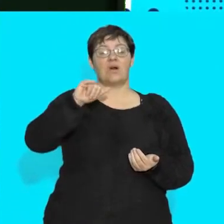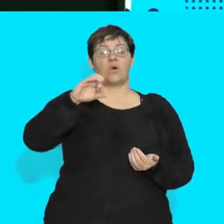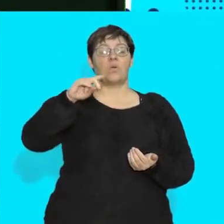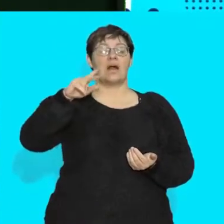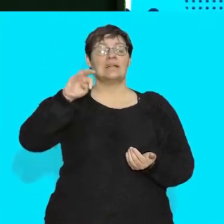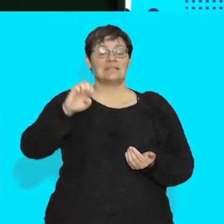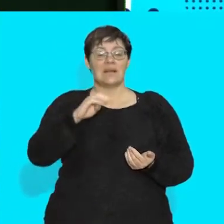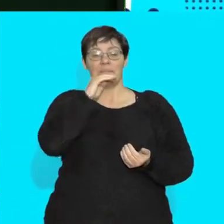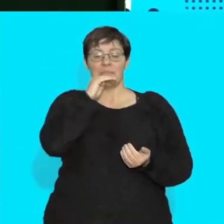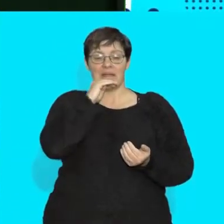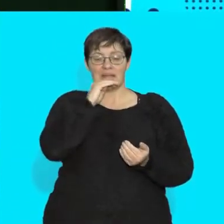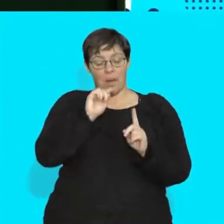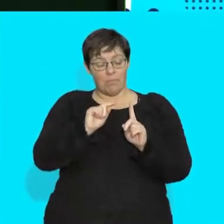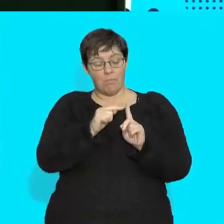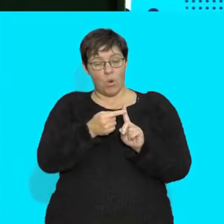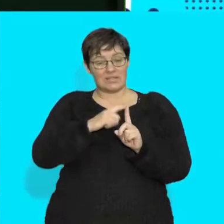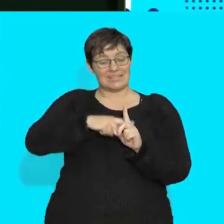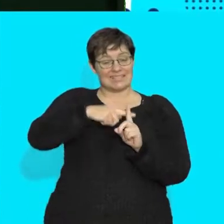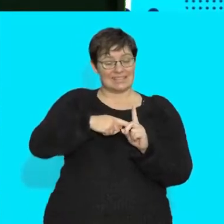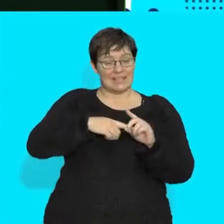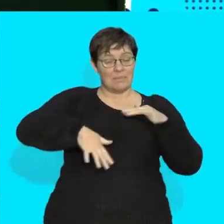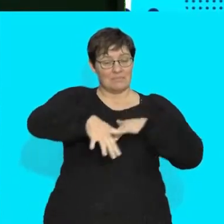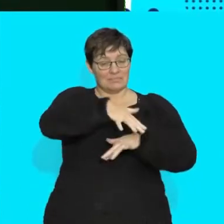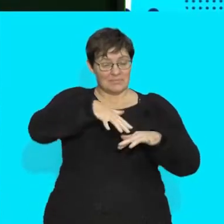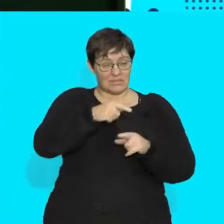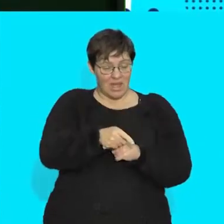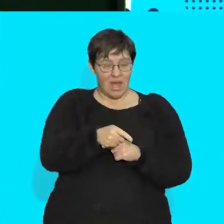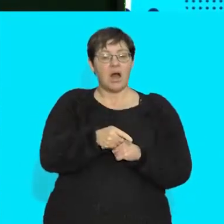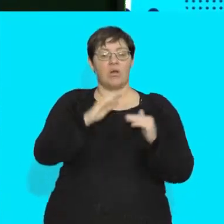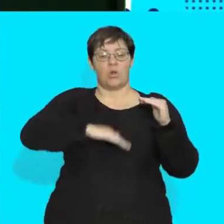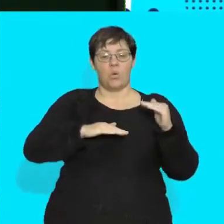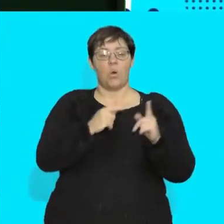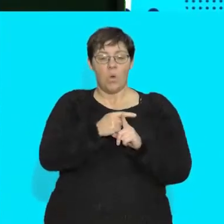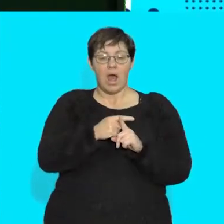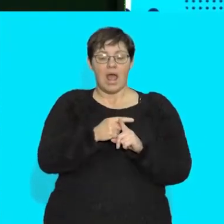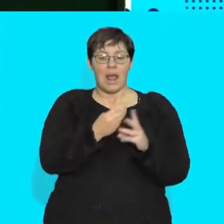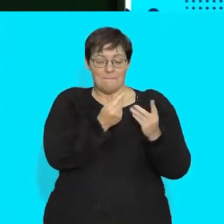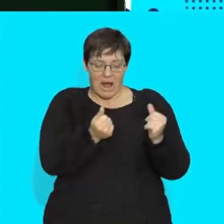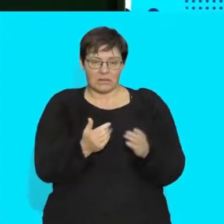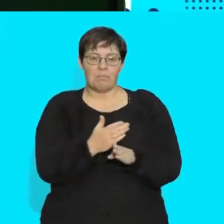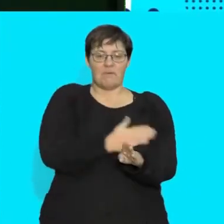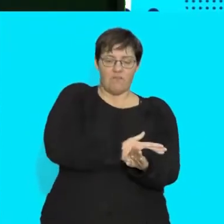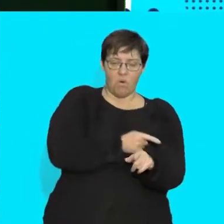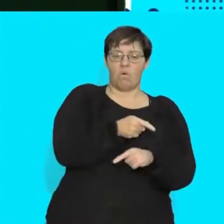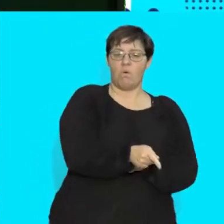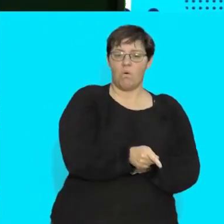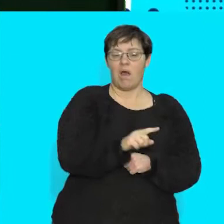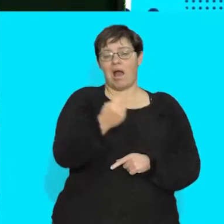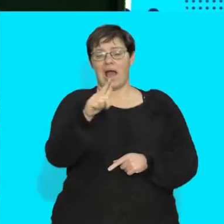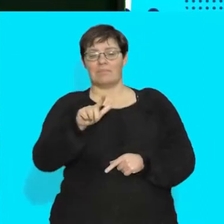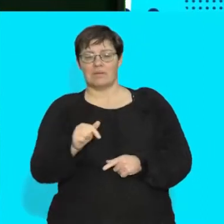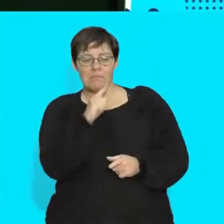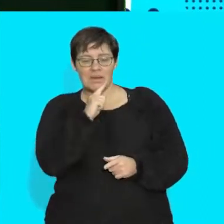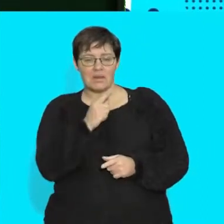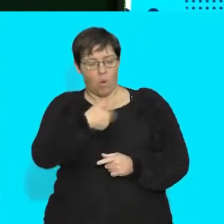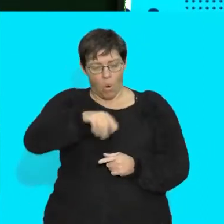cryolite helps to keep the melting point of the mixture low because it melts before the aluminium. And because of that, the whole mixture